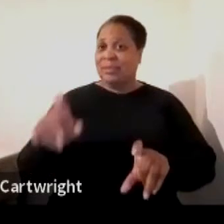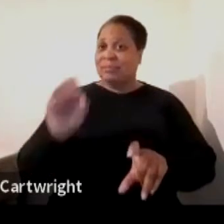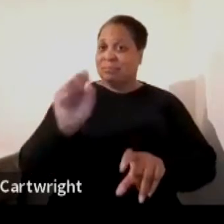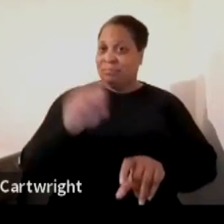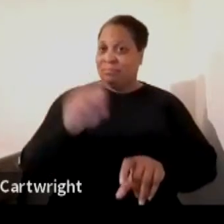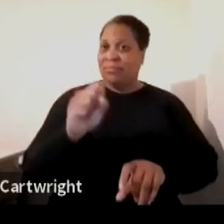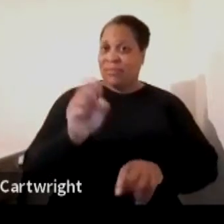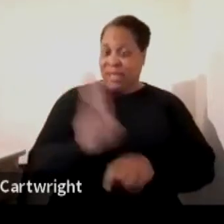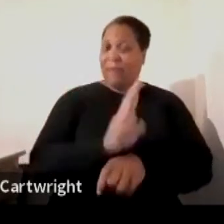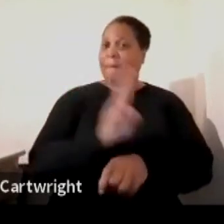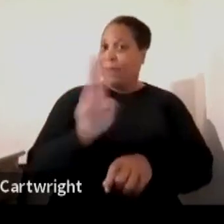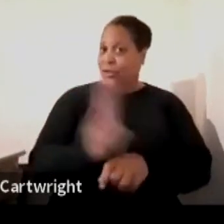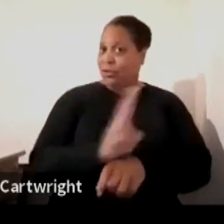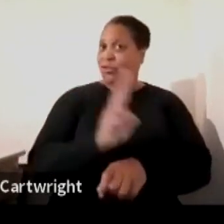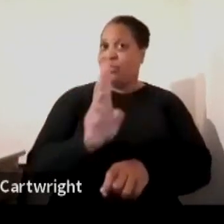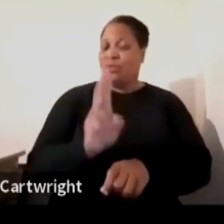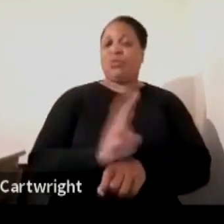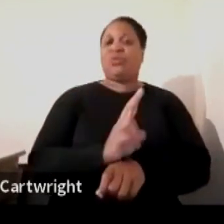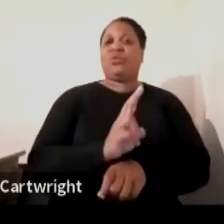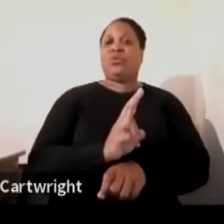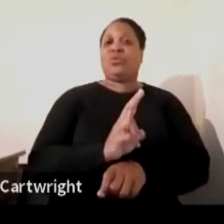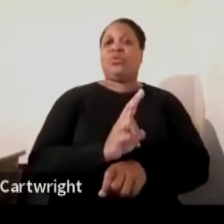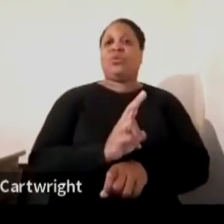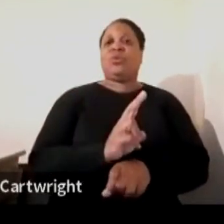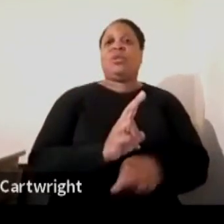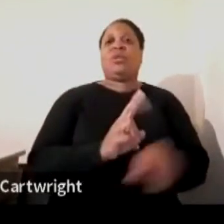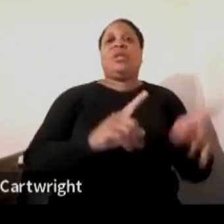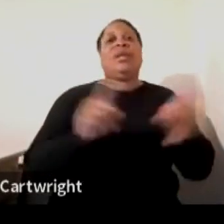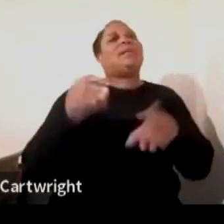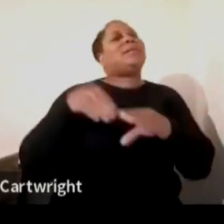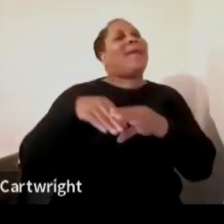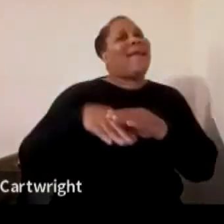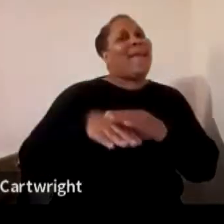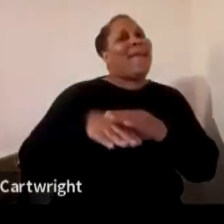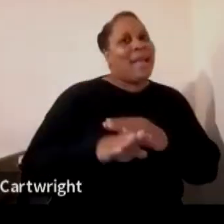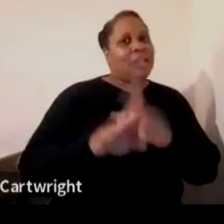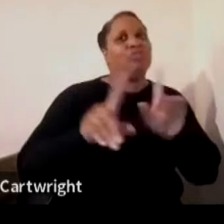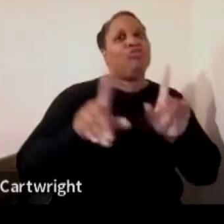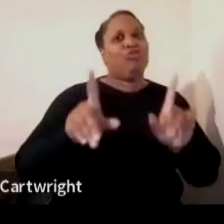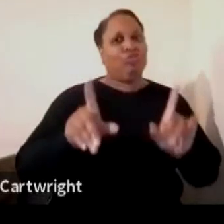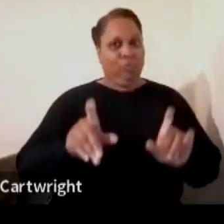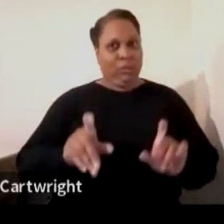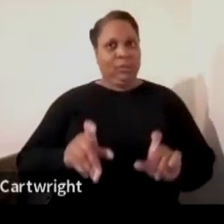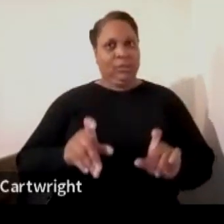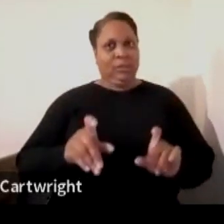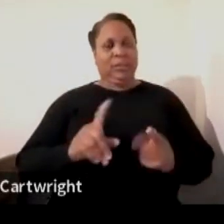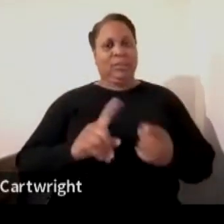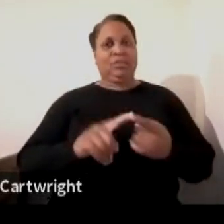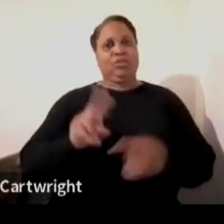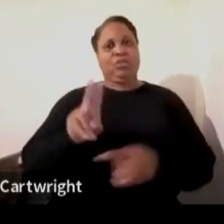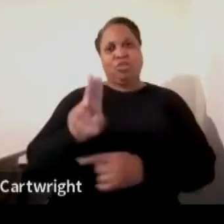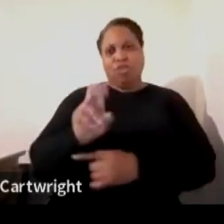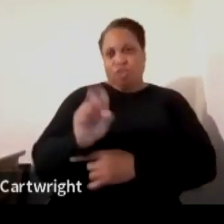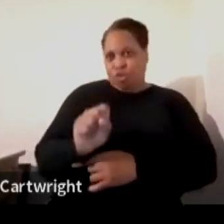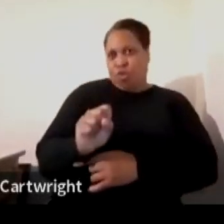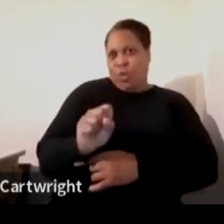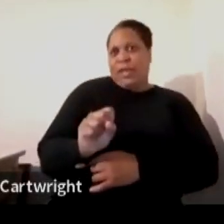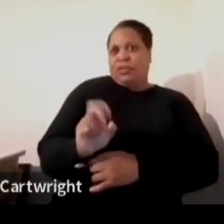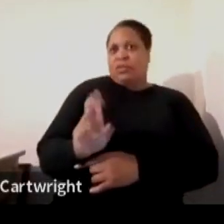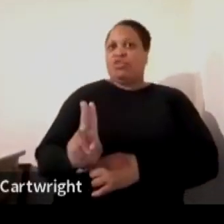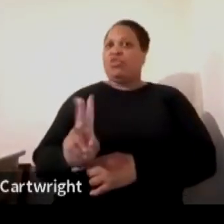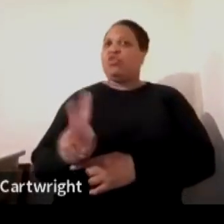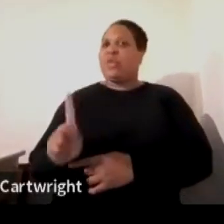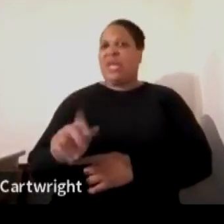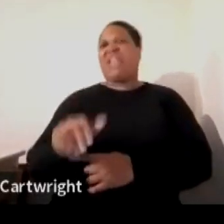as the entry test into the US and the UK and other jurisdictions as